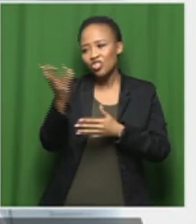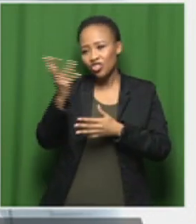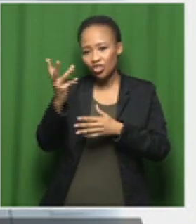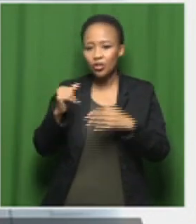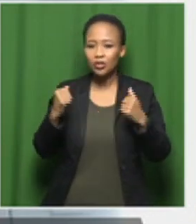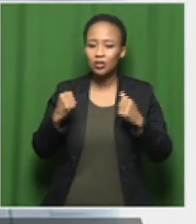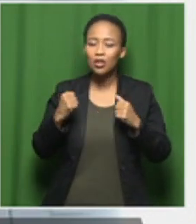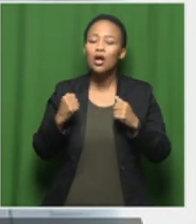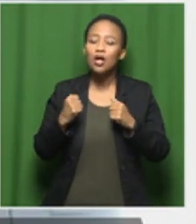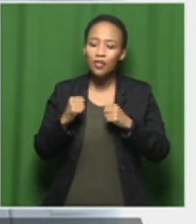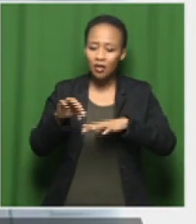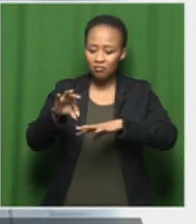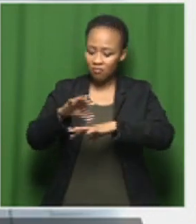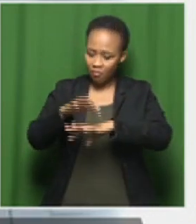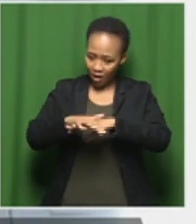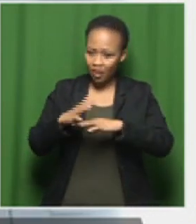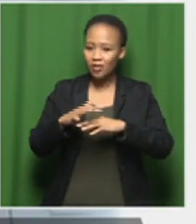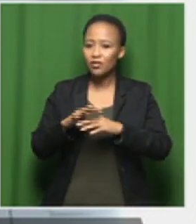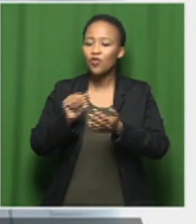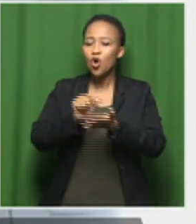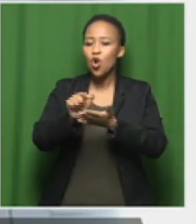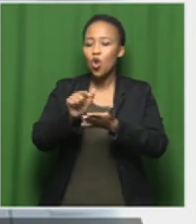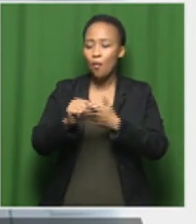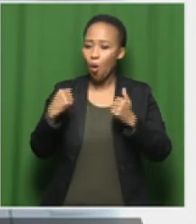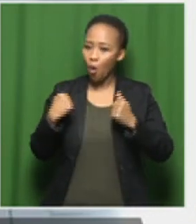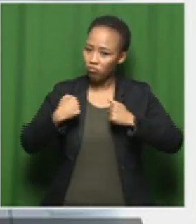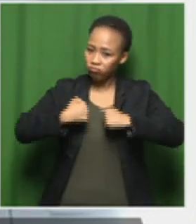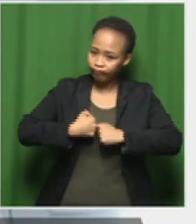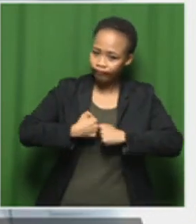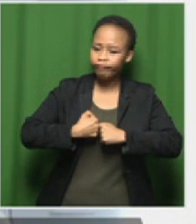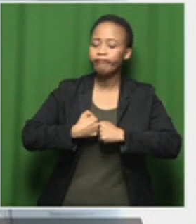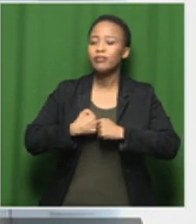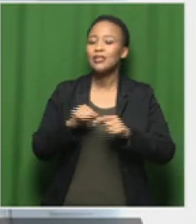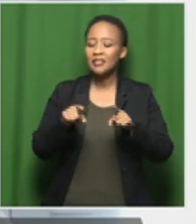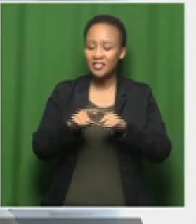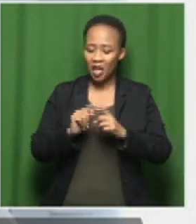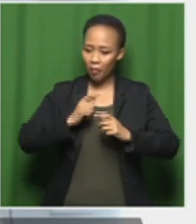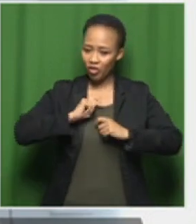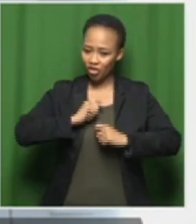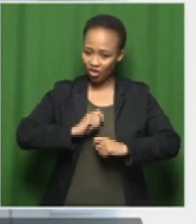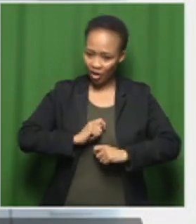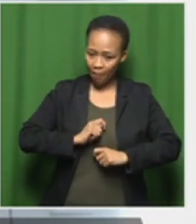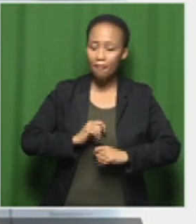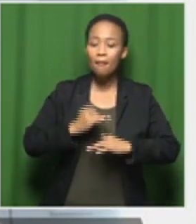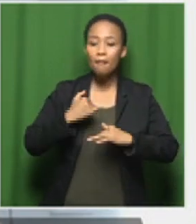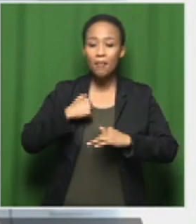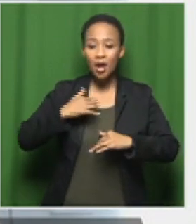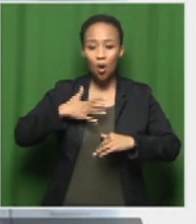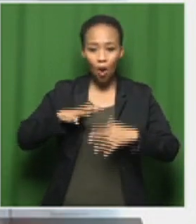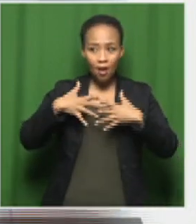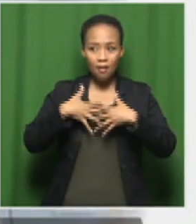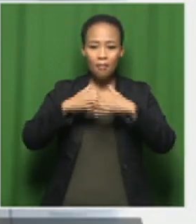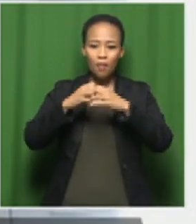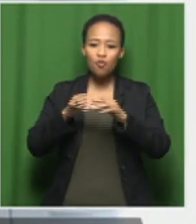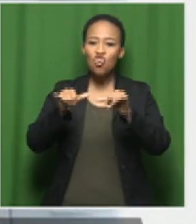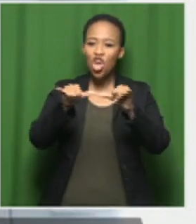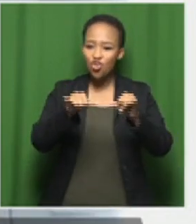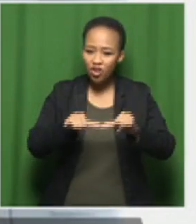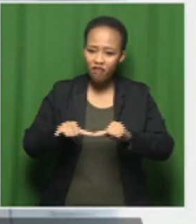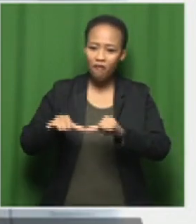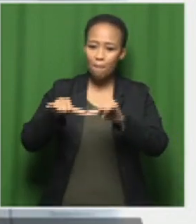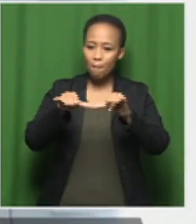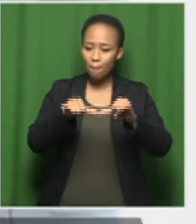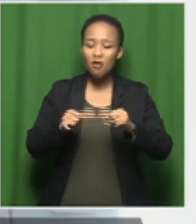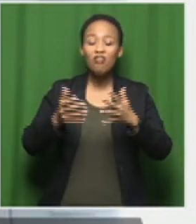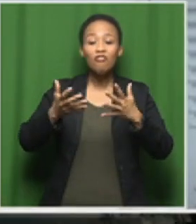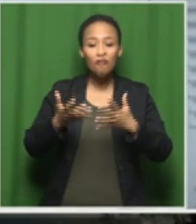men's shirt. So I almost want it to become the sort of new uniform for people getting married at their sort of traditional weddings.